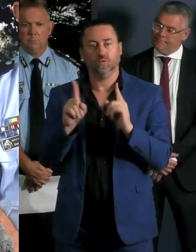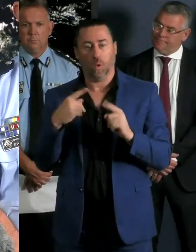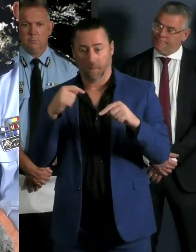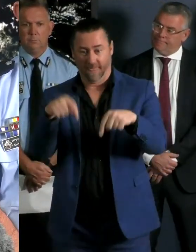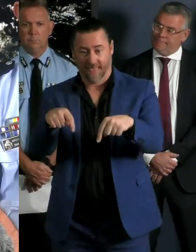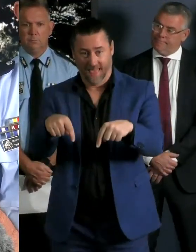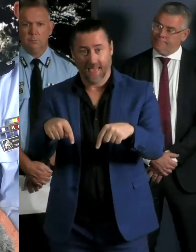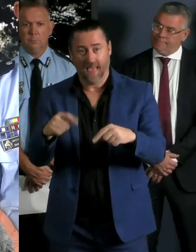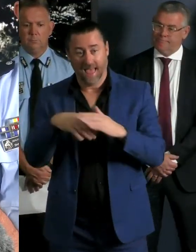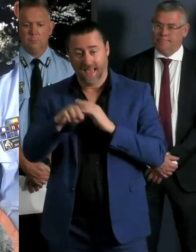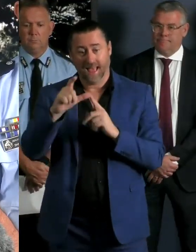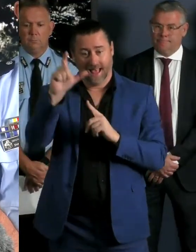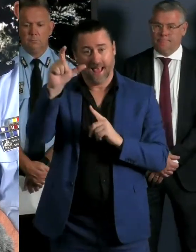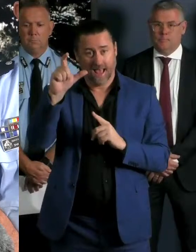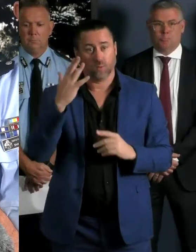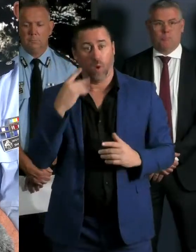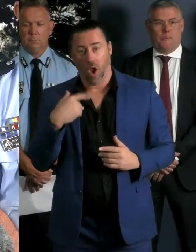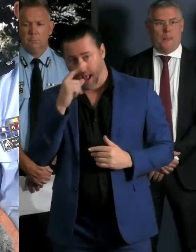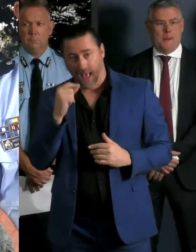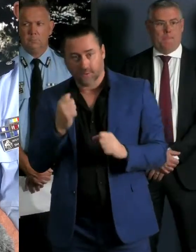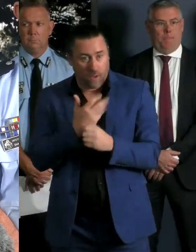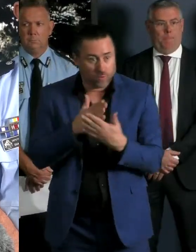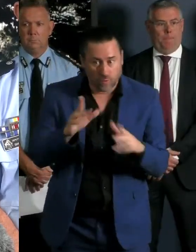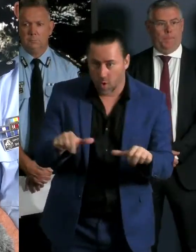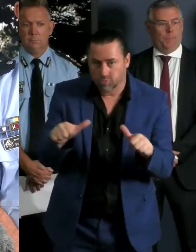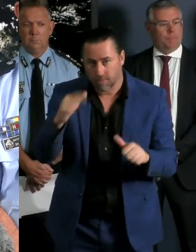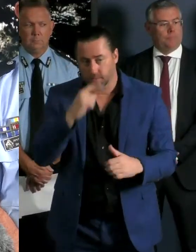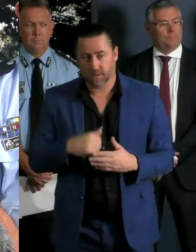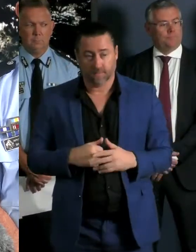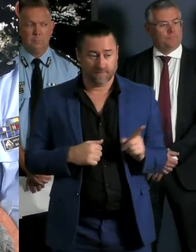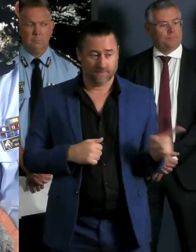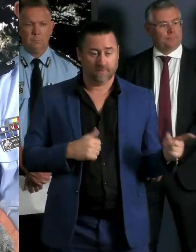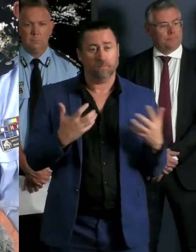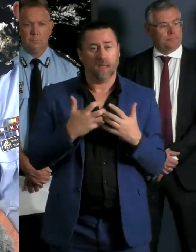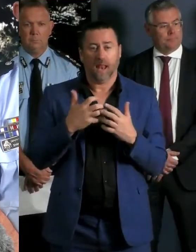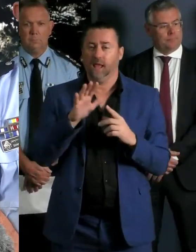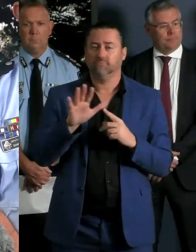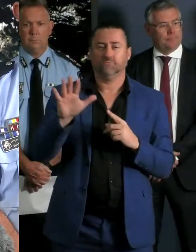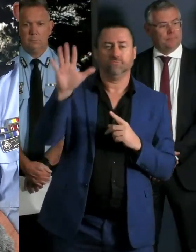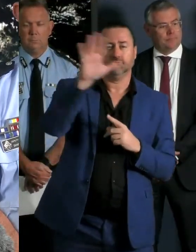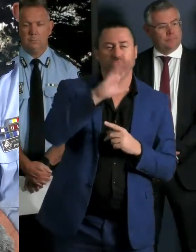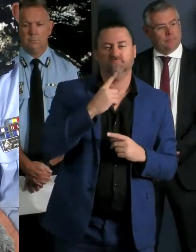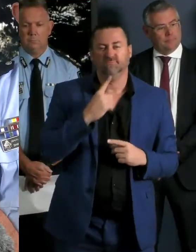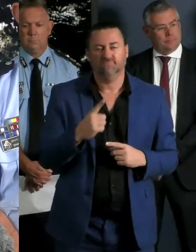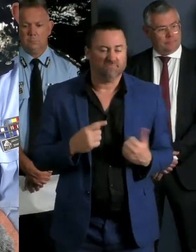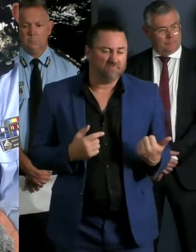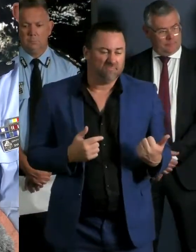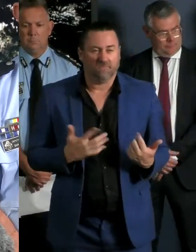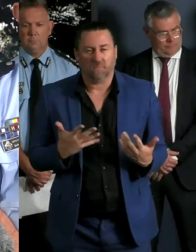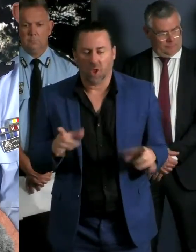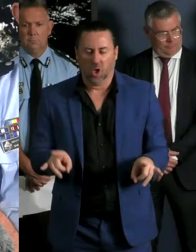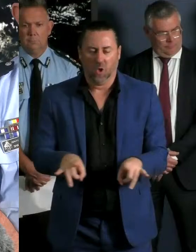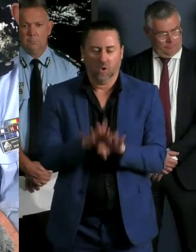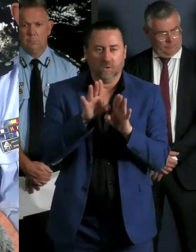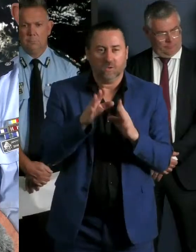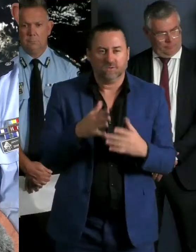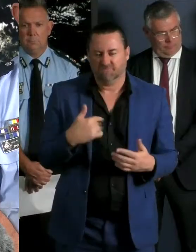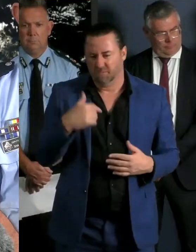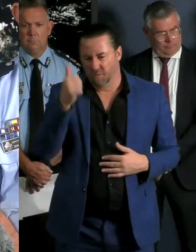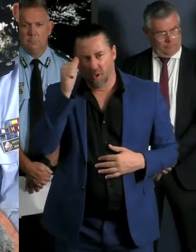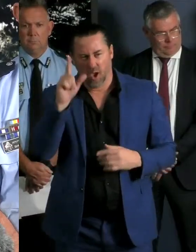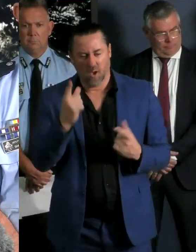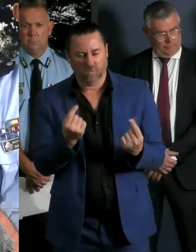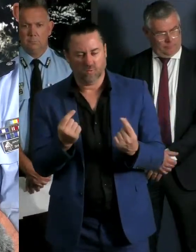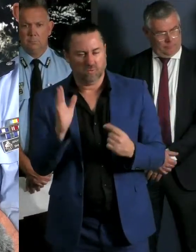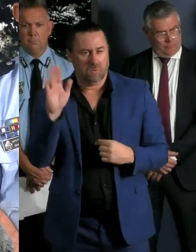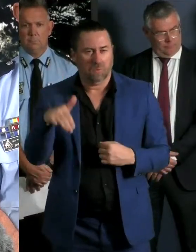be on the ground in Cairns as quickly as is safe and appropriate. A lot of people in that region, Deputy Premier, say, look, they're used to this, they're equipped to these